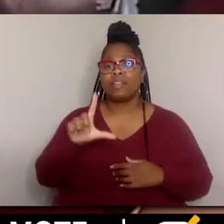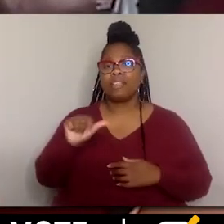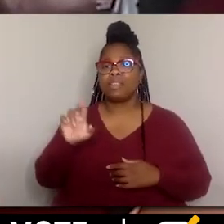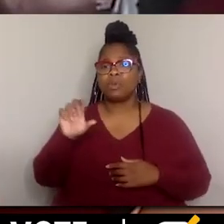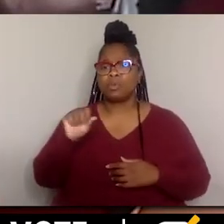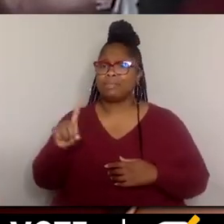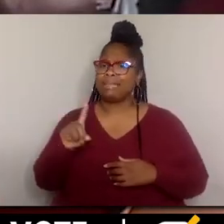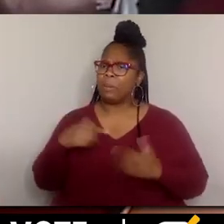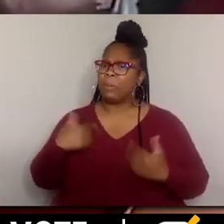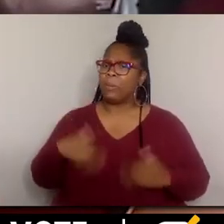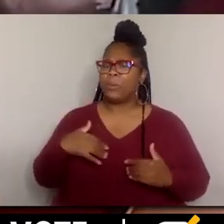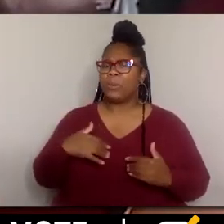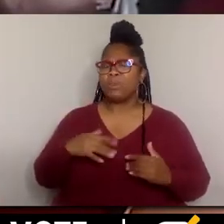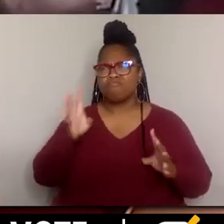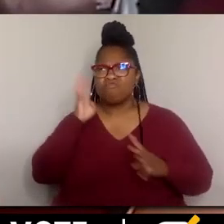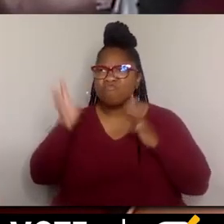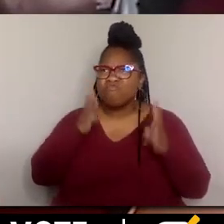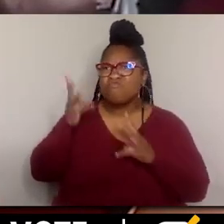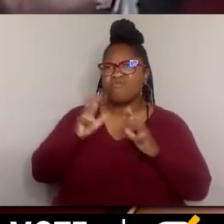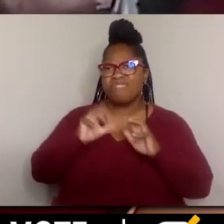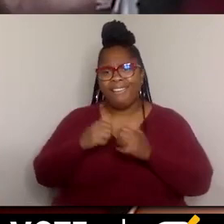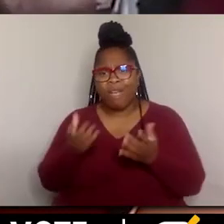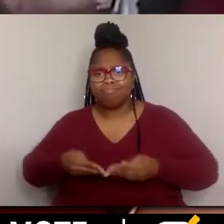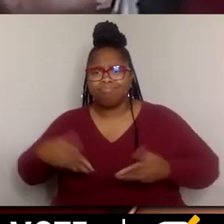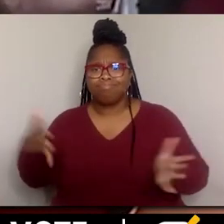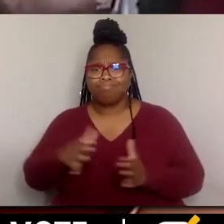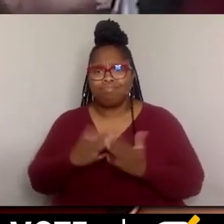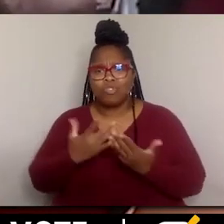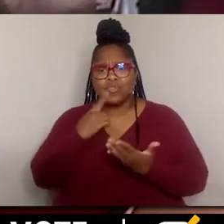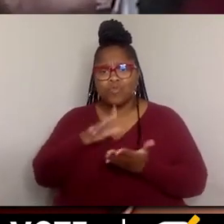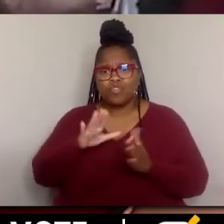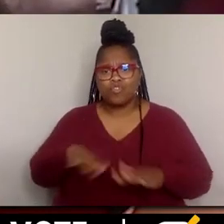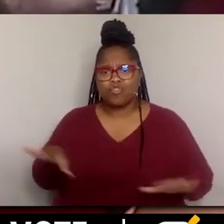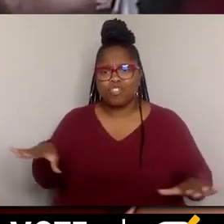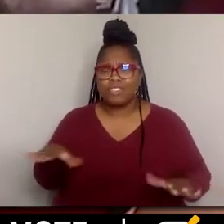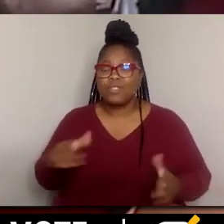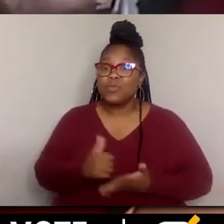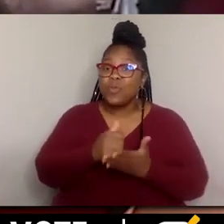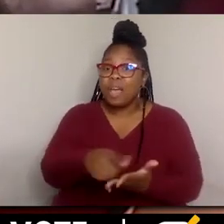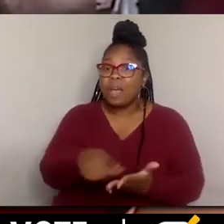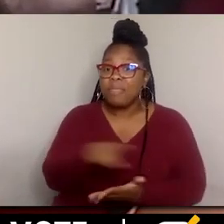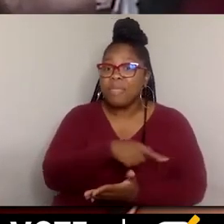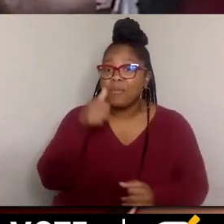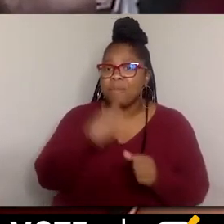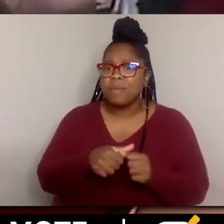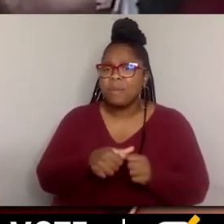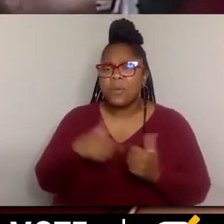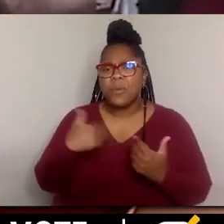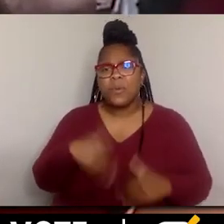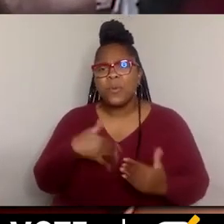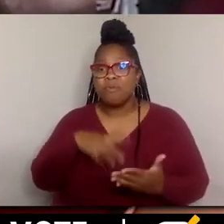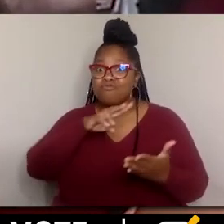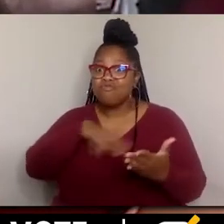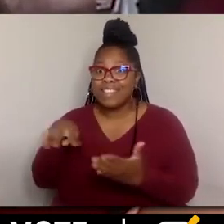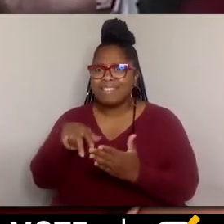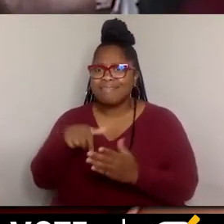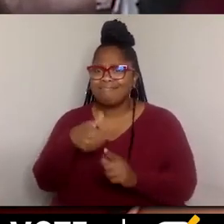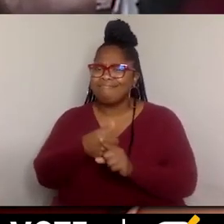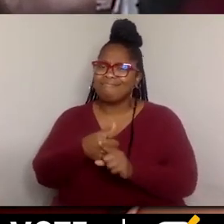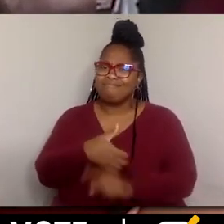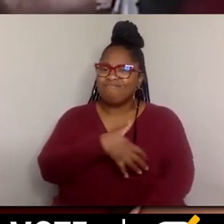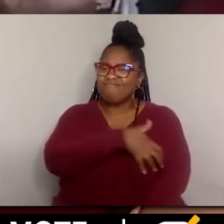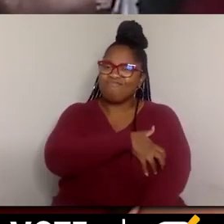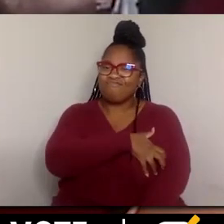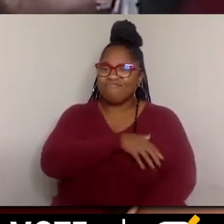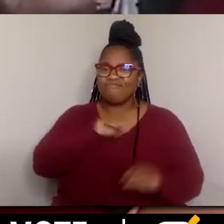their hands to help them remember the power and magic of reading. And I want to give a